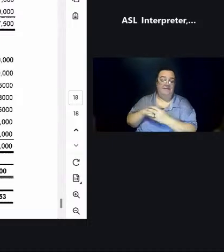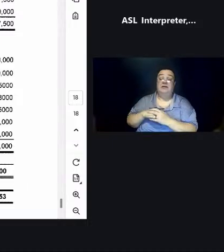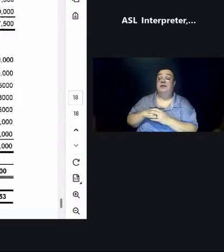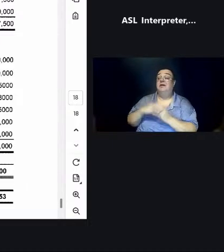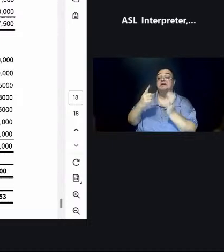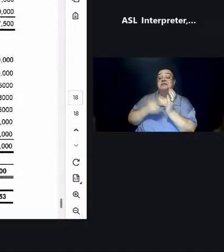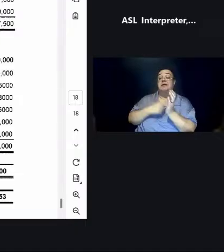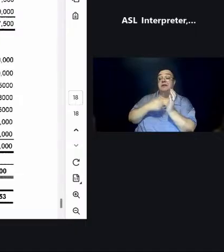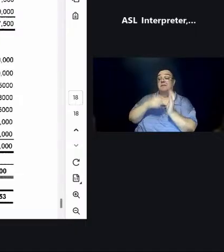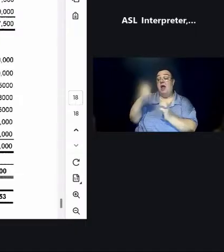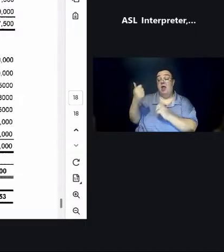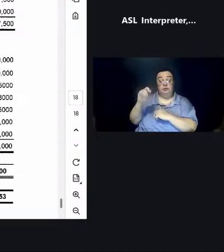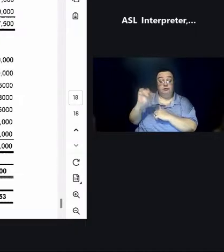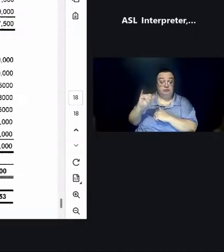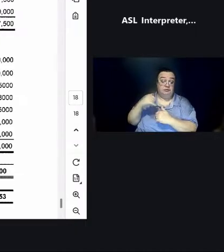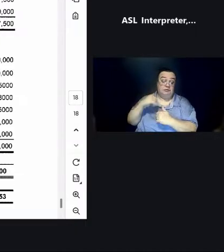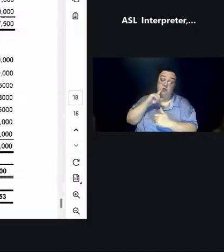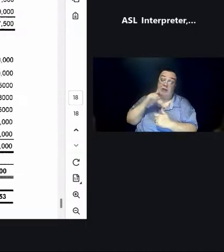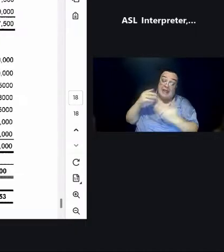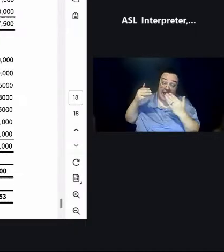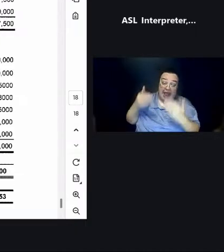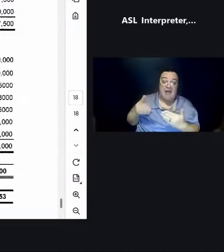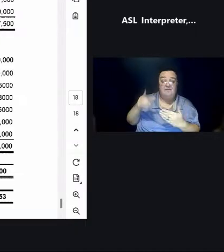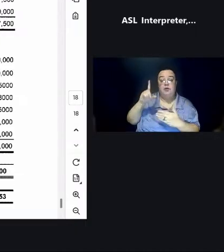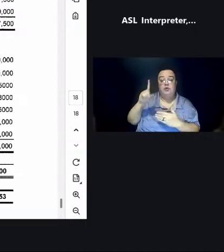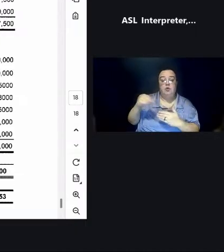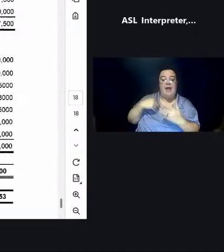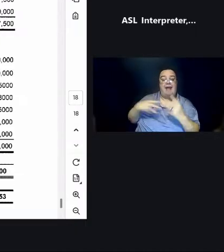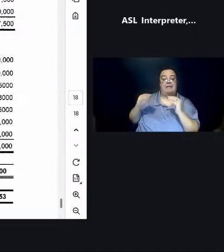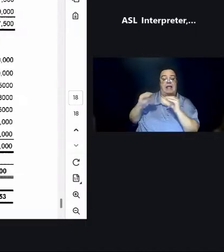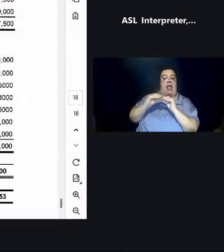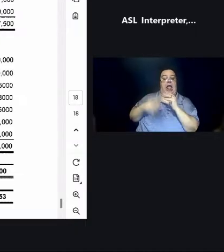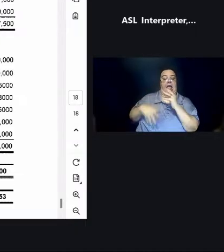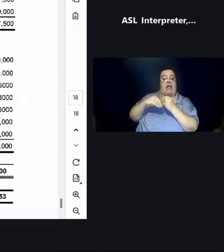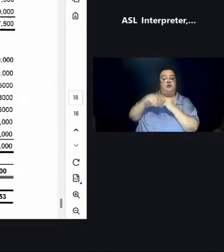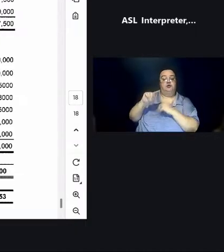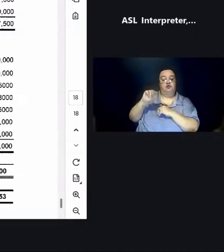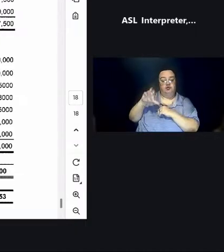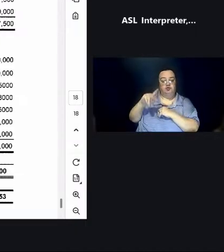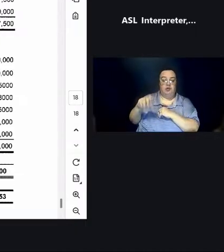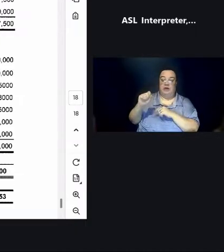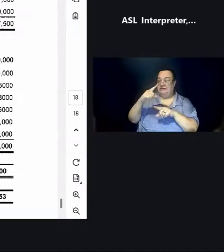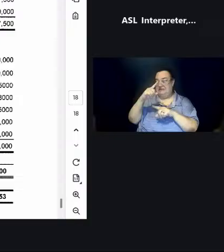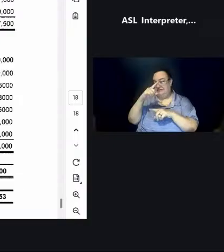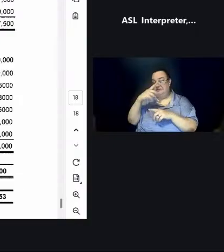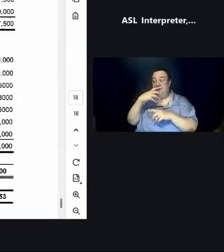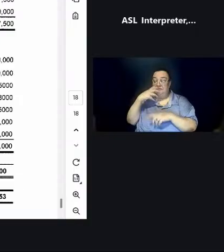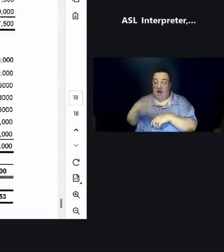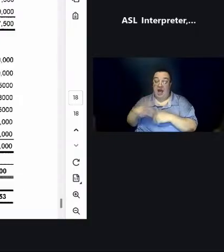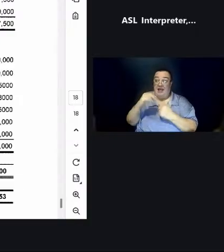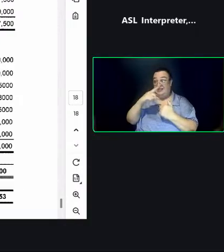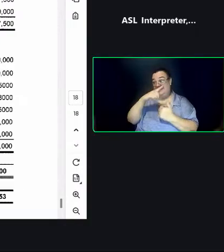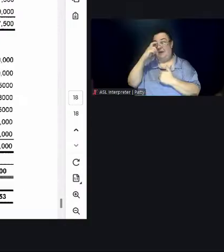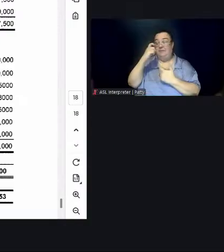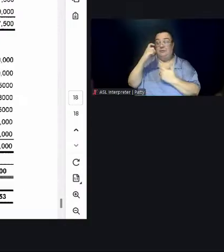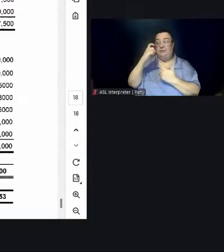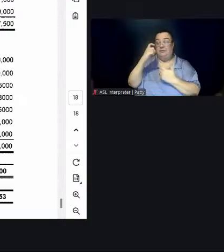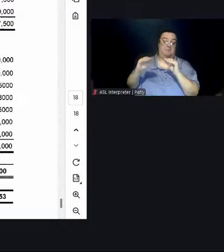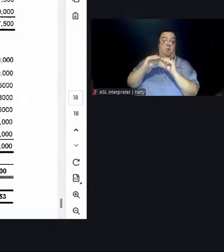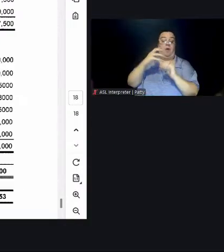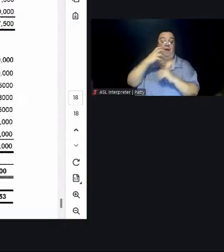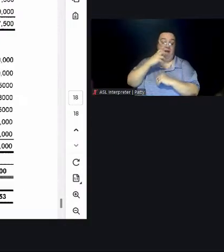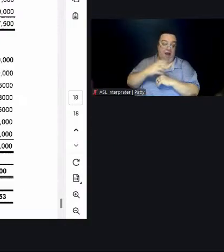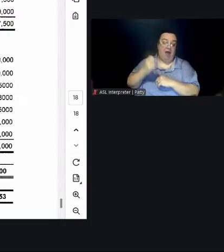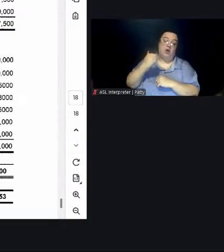heavy or something, we do send out some additional trucks when it's been very hot. The summers are getting hotter. I know about heat stress,